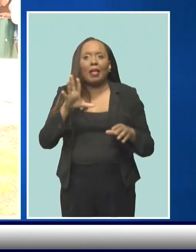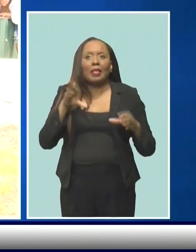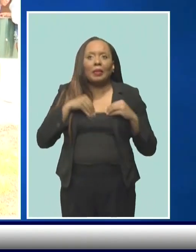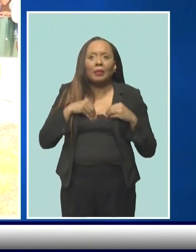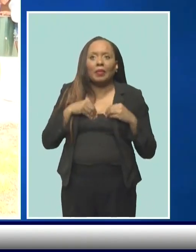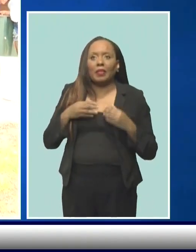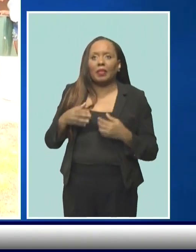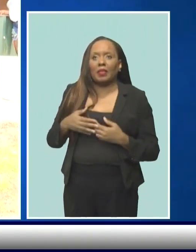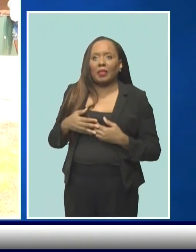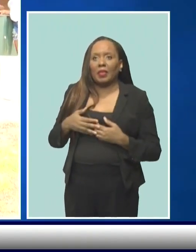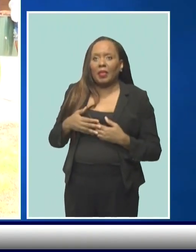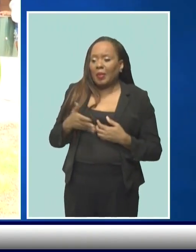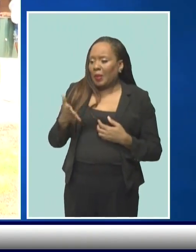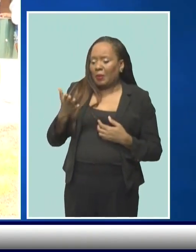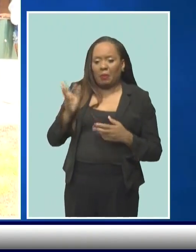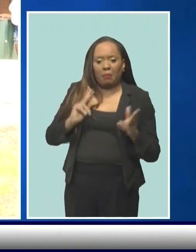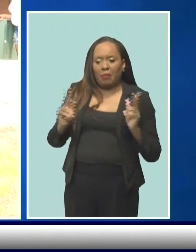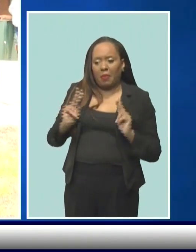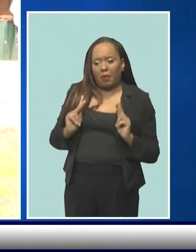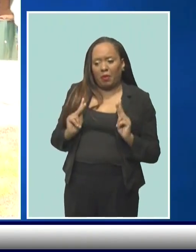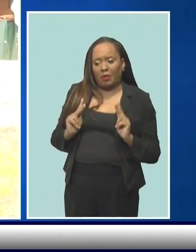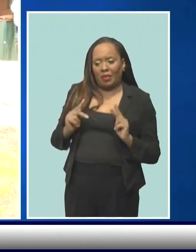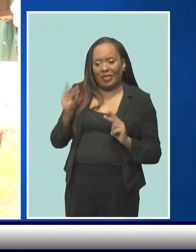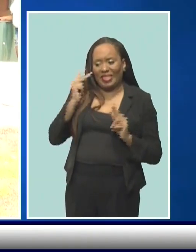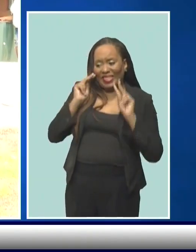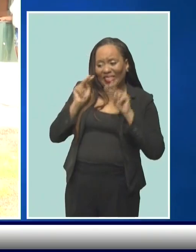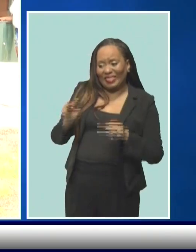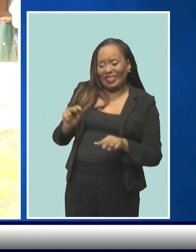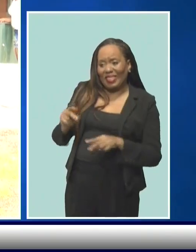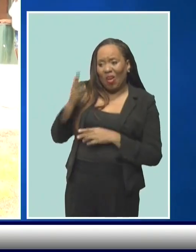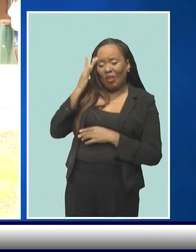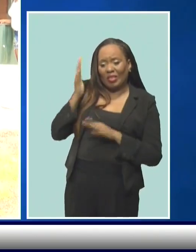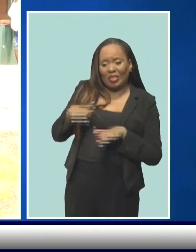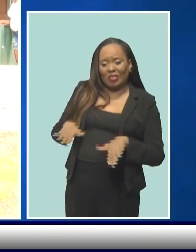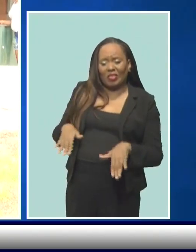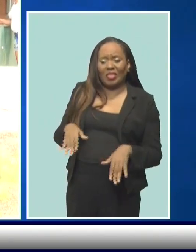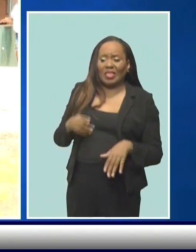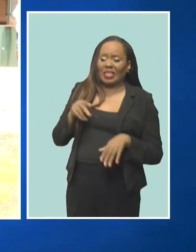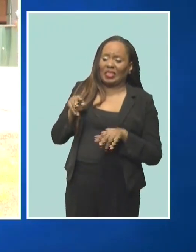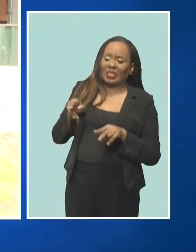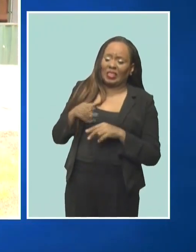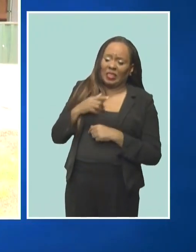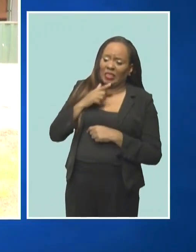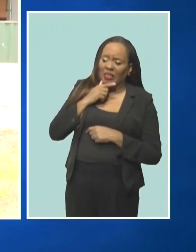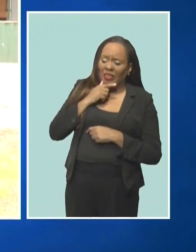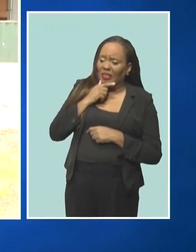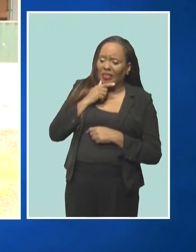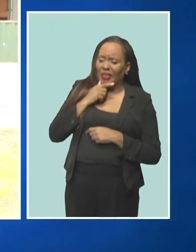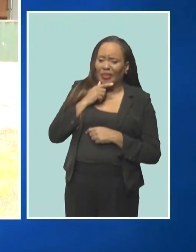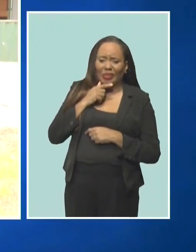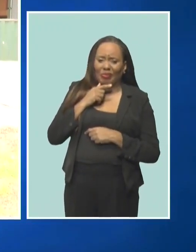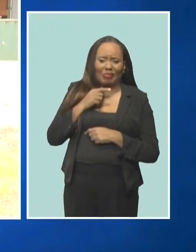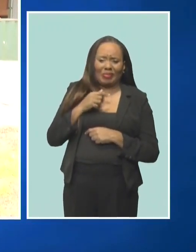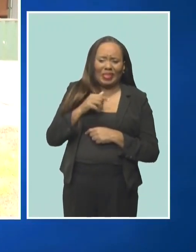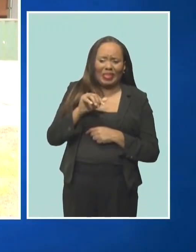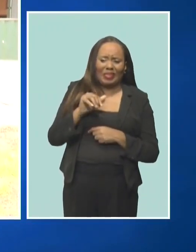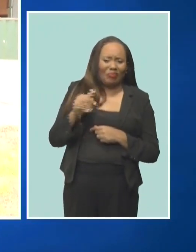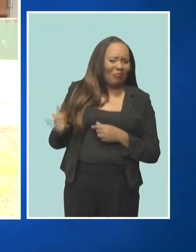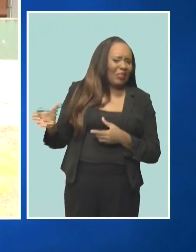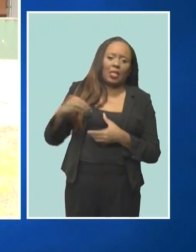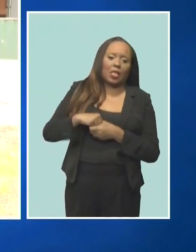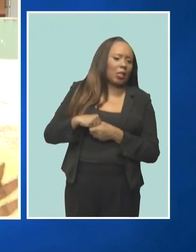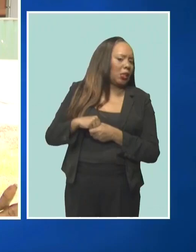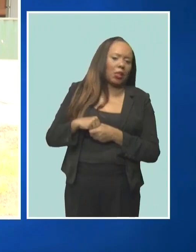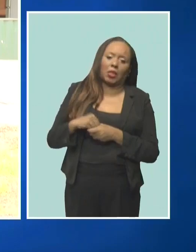son right now here. But I was trying to find an environment where the kids are comfortable, number one, along with